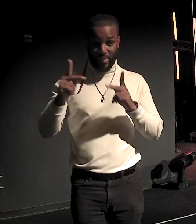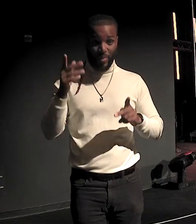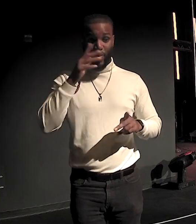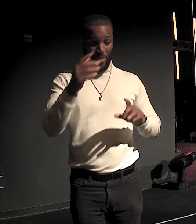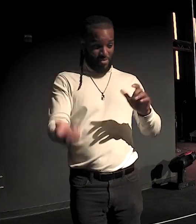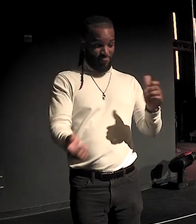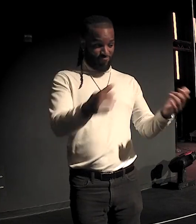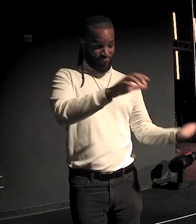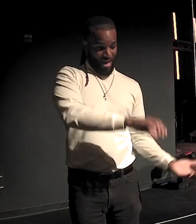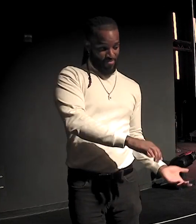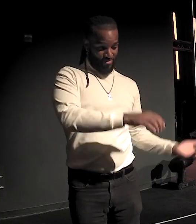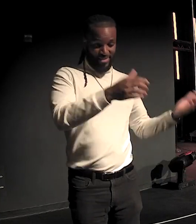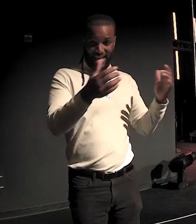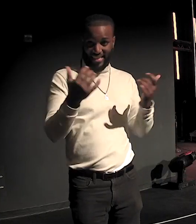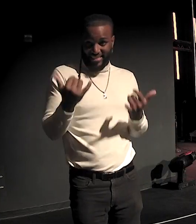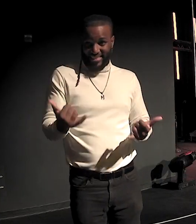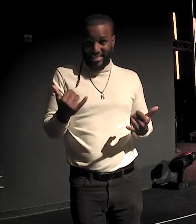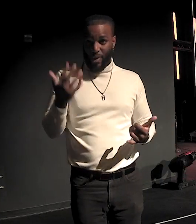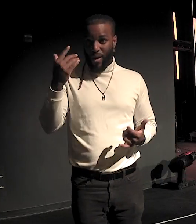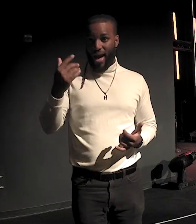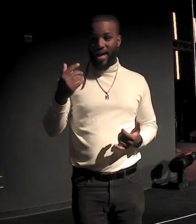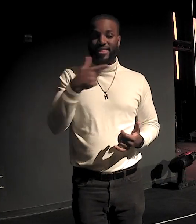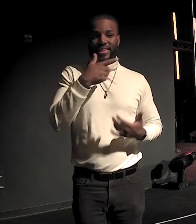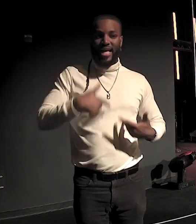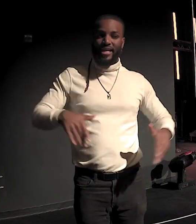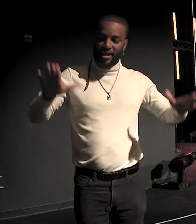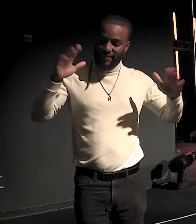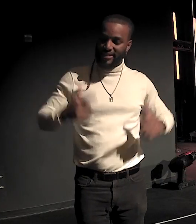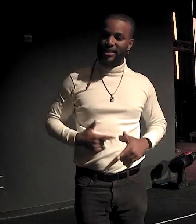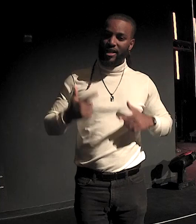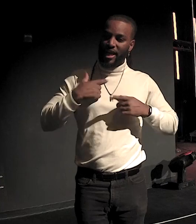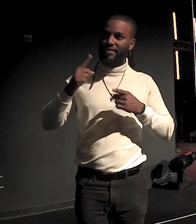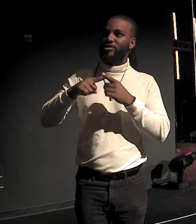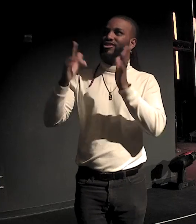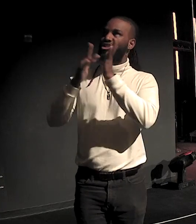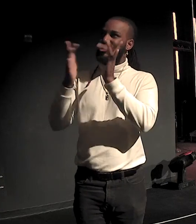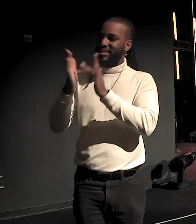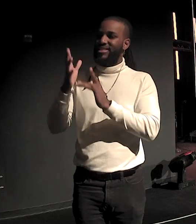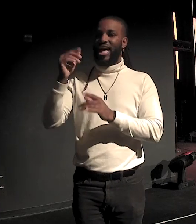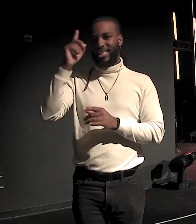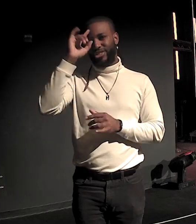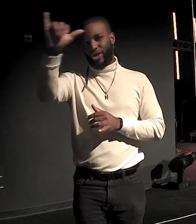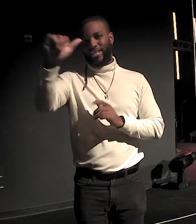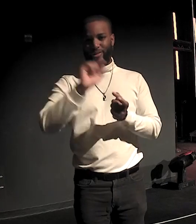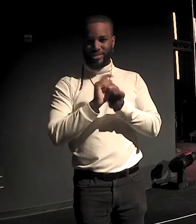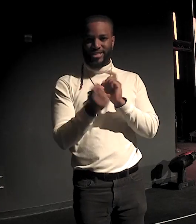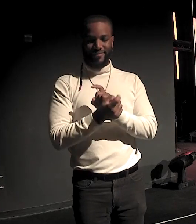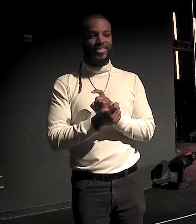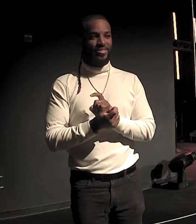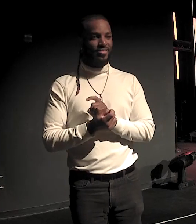about to get dunked in the tank because they gave their life to Jesus and eternity was shifted.